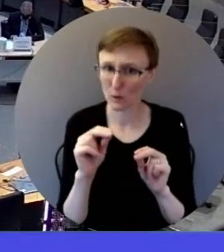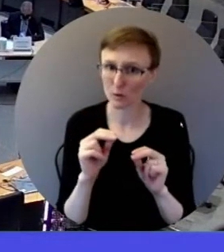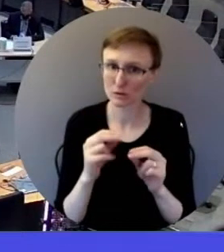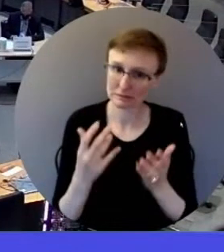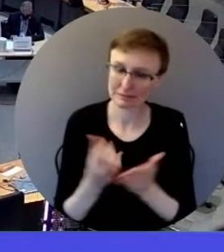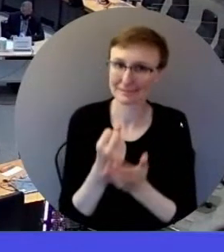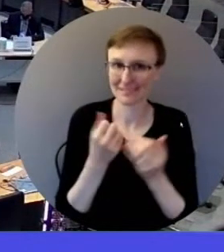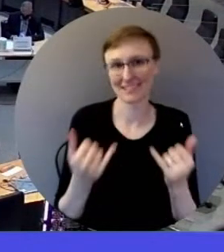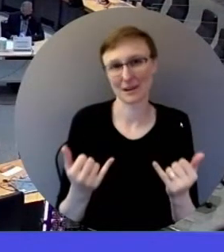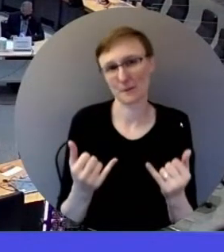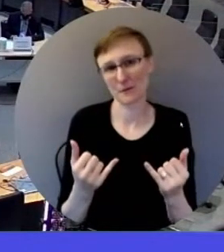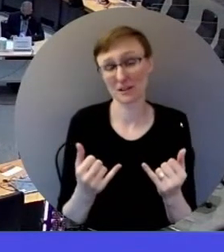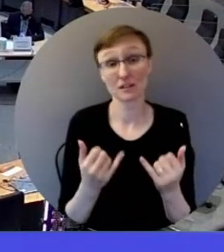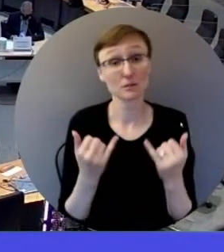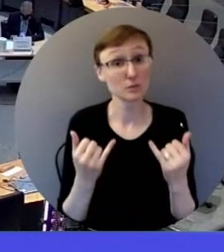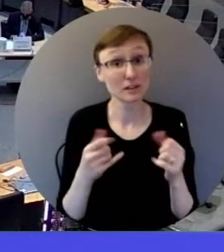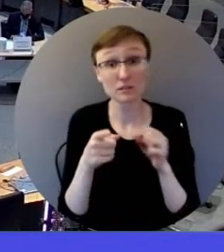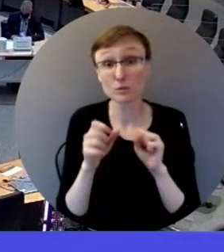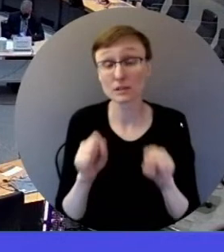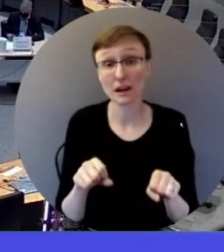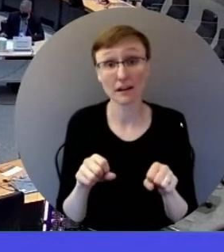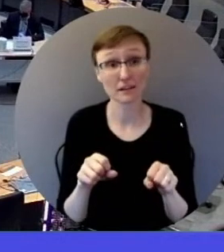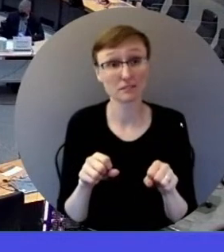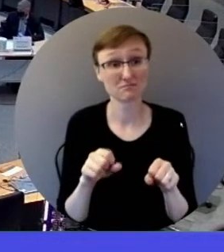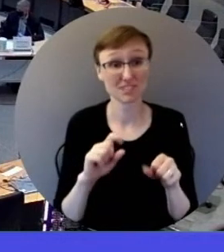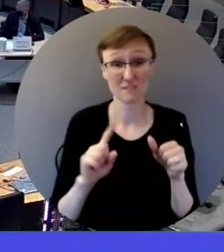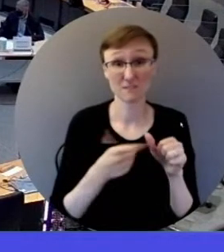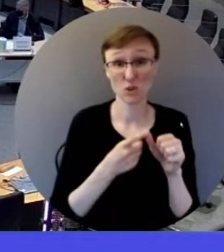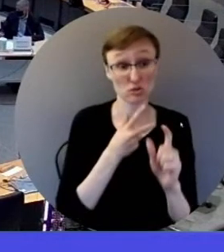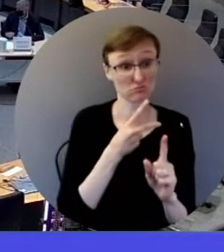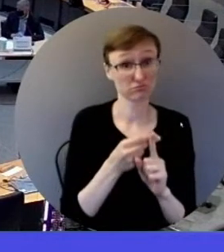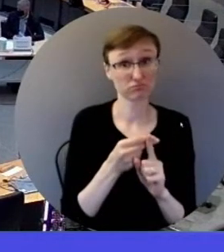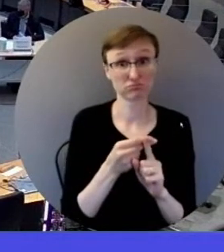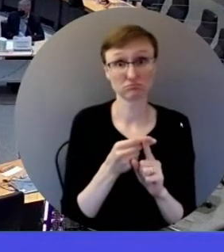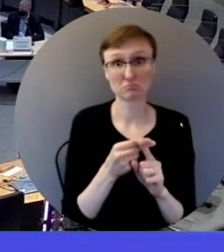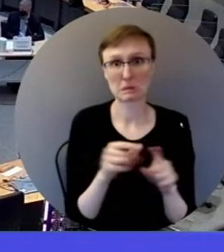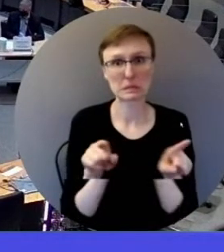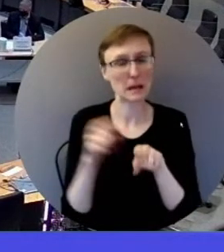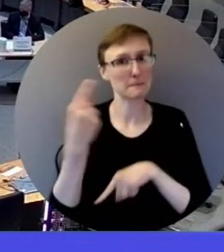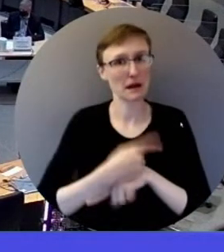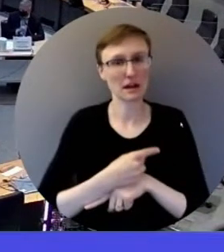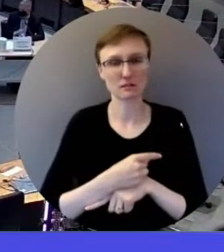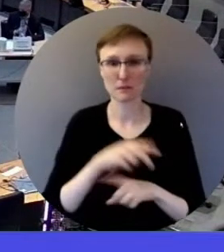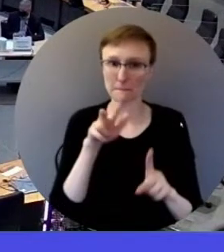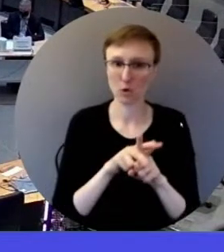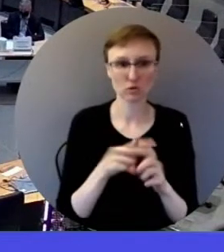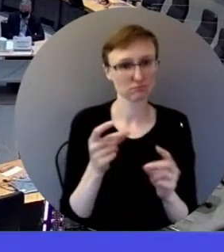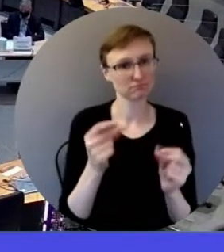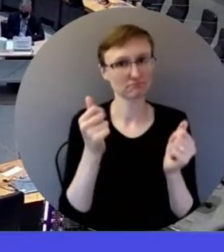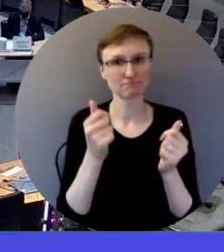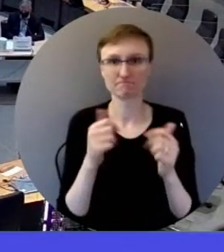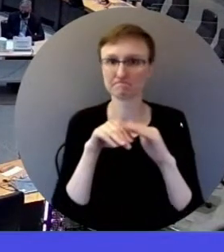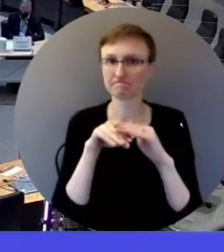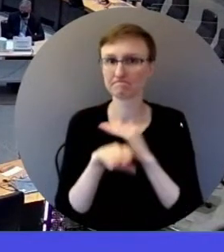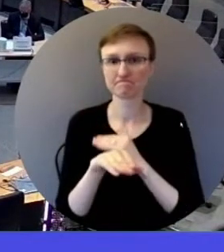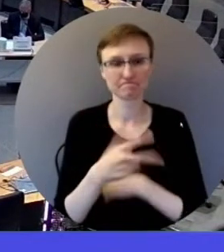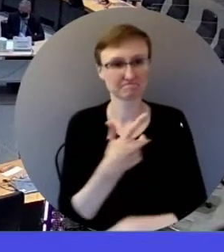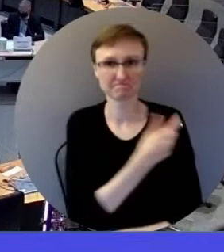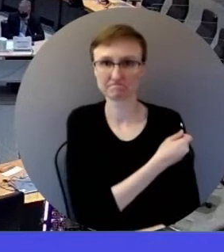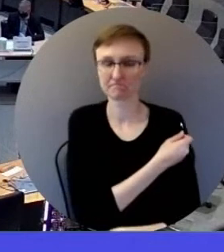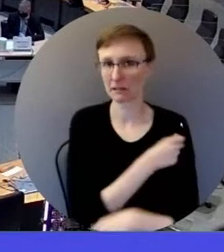appointments now for first doses. This is really an important focus. We want people to